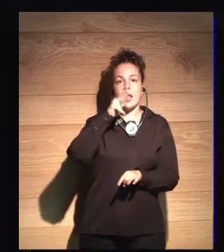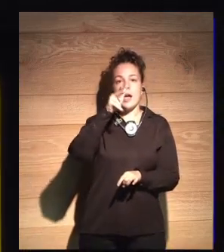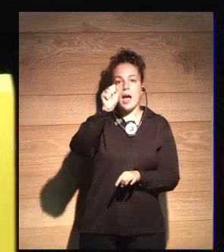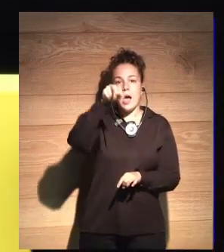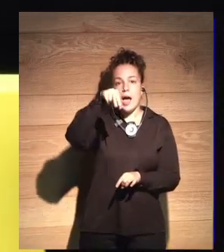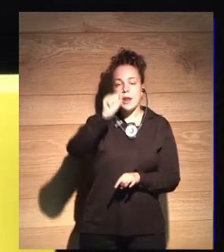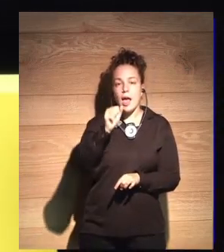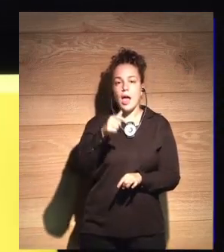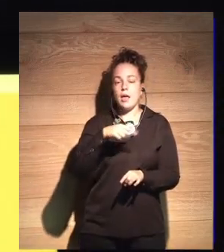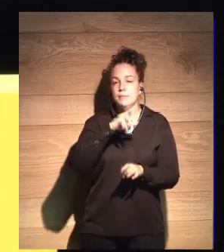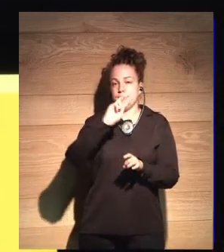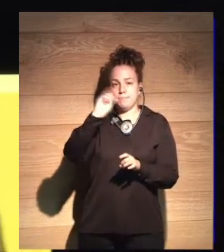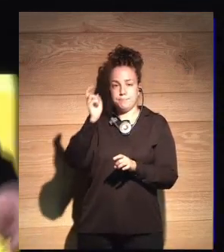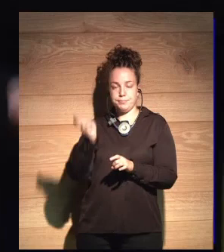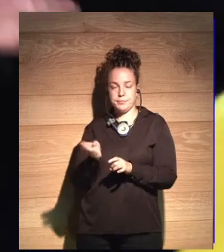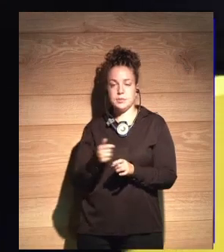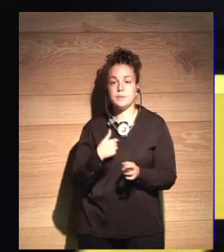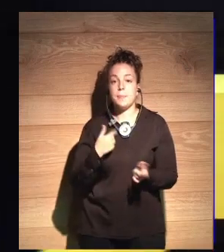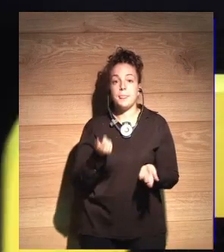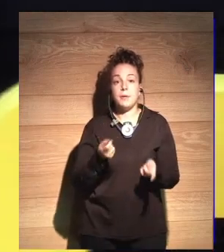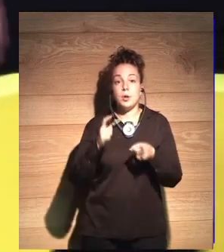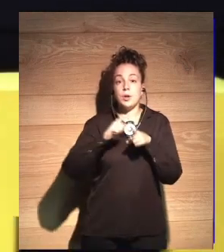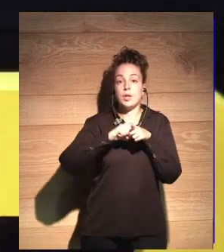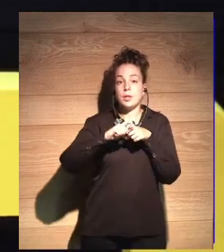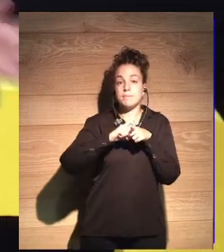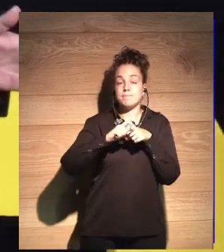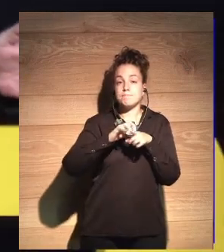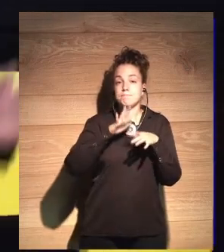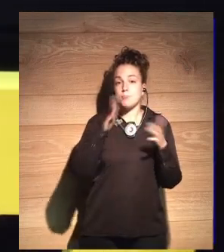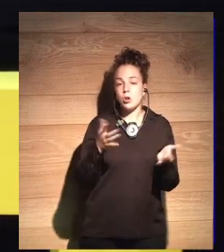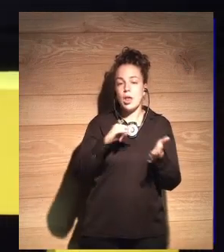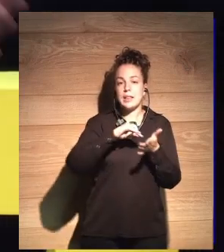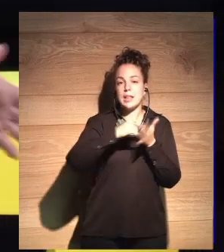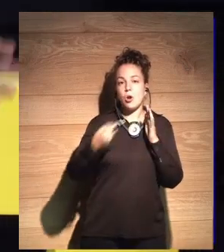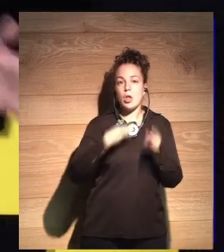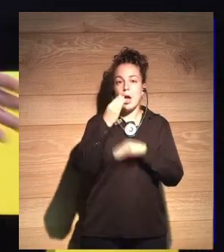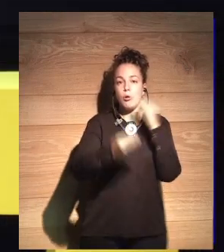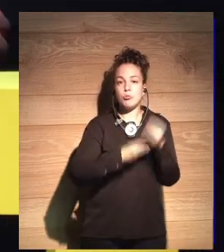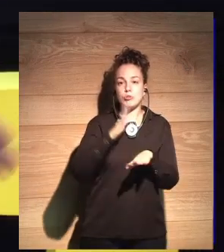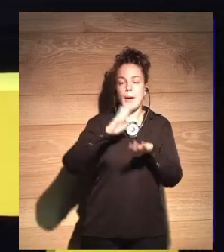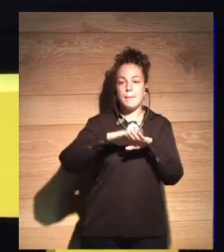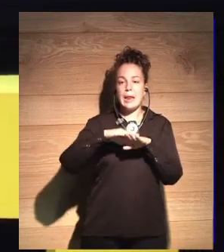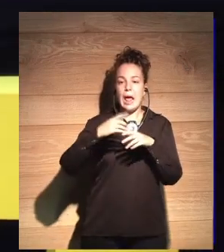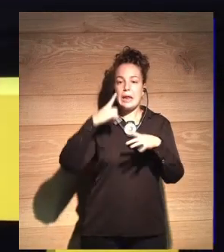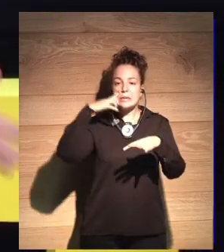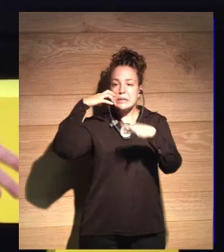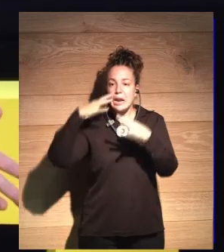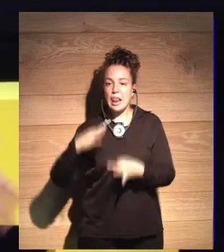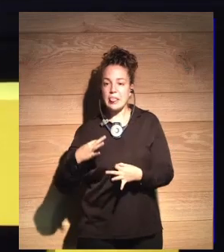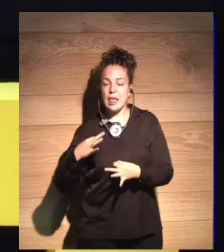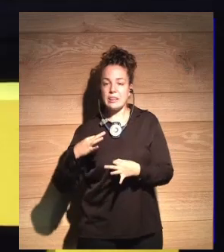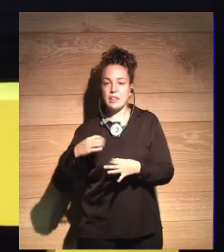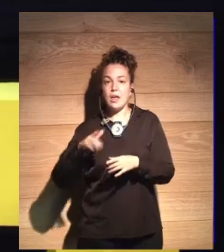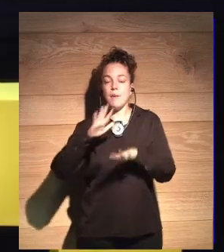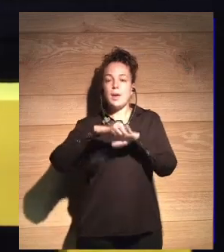Bowie and David Harry, but he is characterized by the fact that he uses technology to deconstruct reality